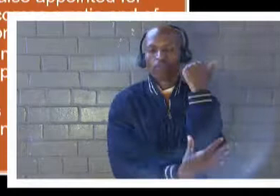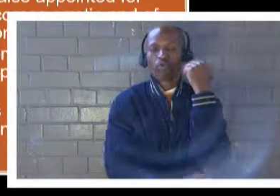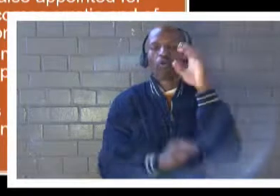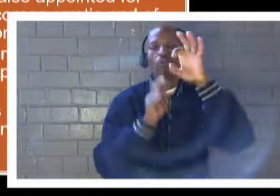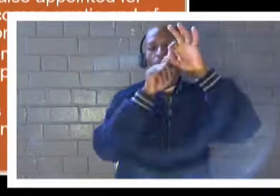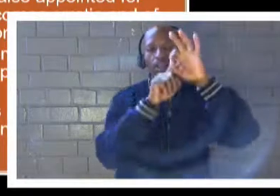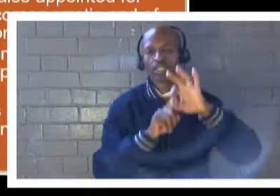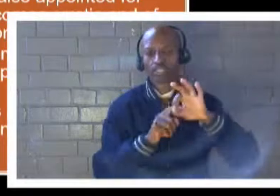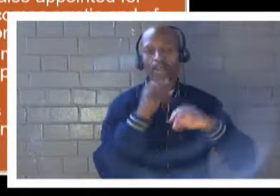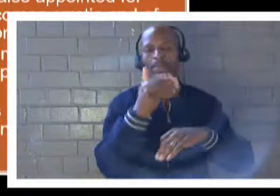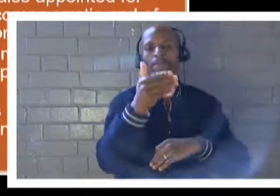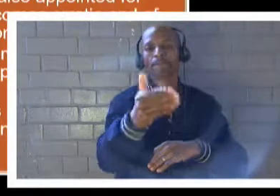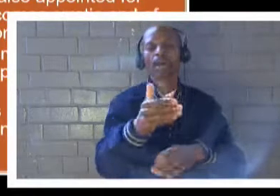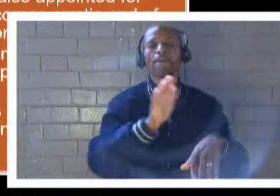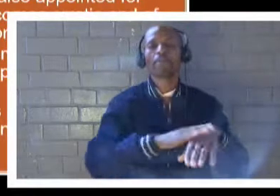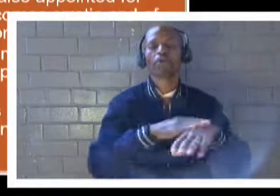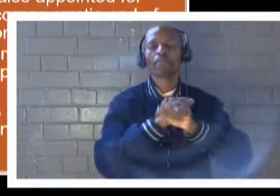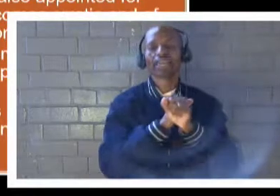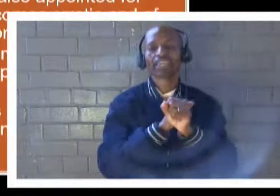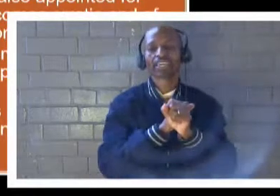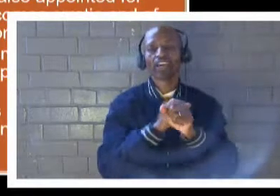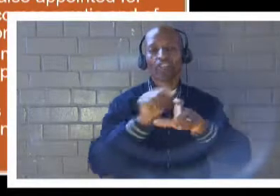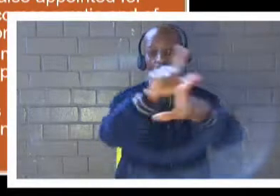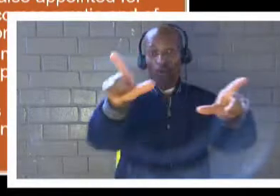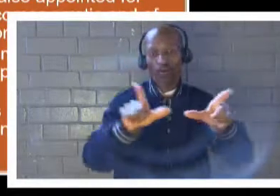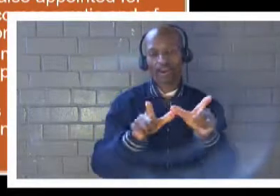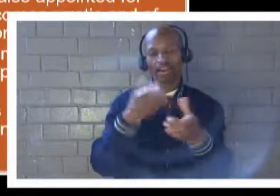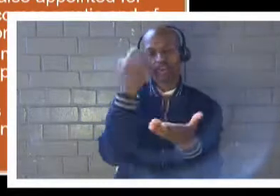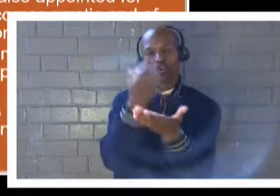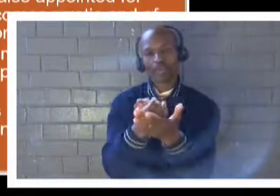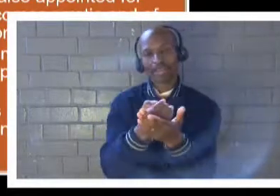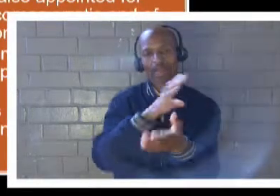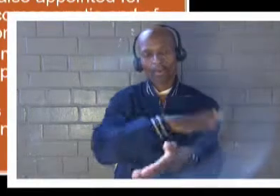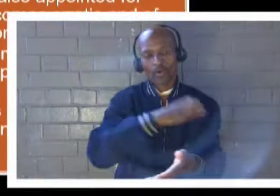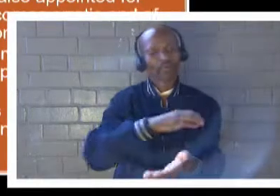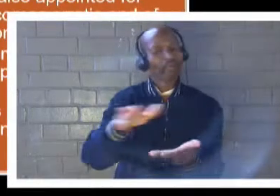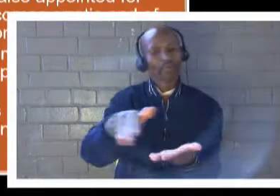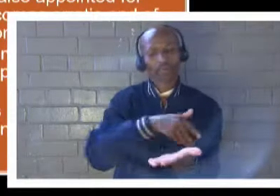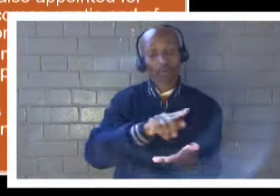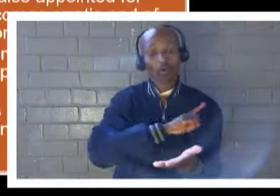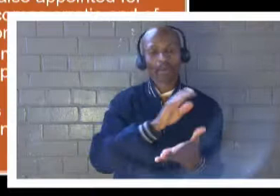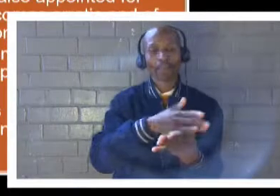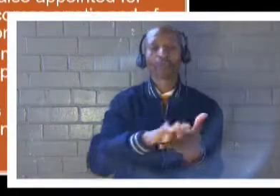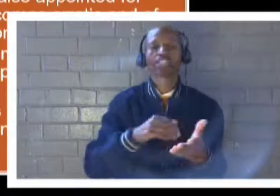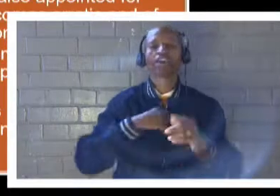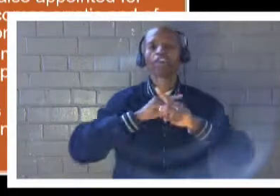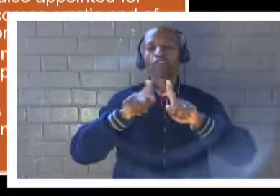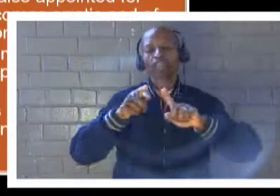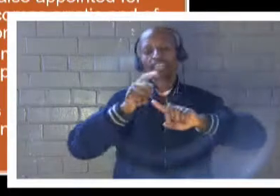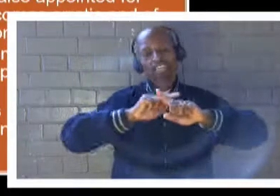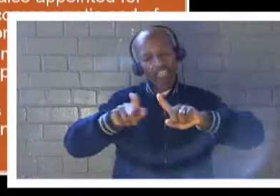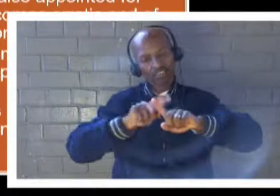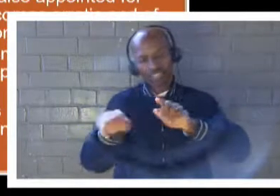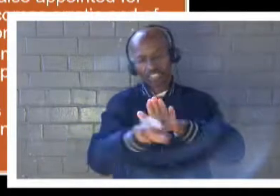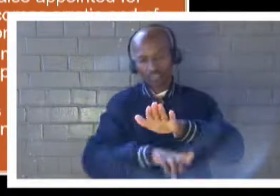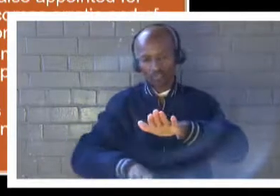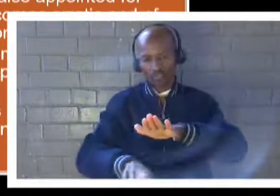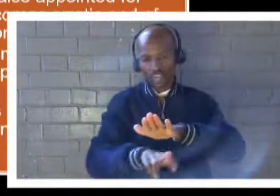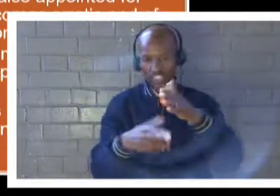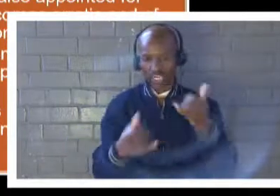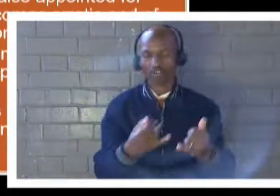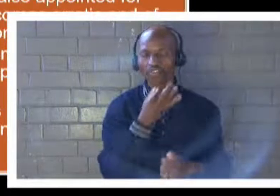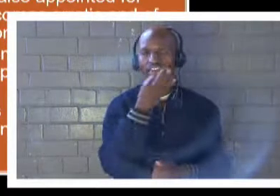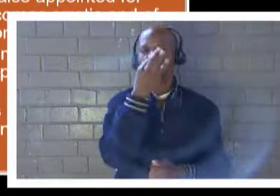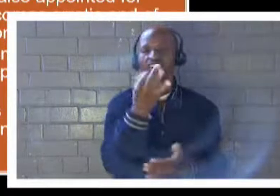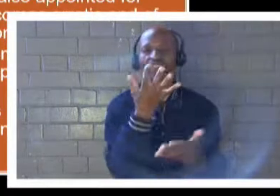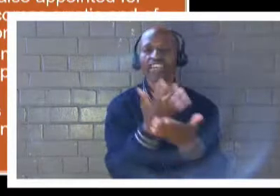quality. Furthermore, this shows a lack of local economic empowerment since they are coming from a different region. It was discovered